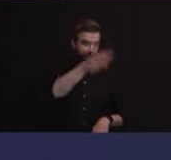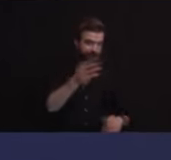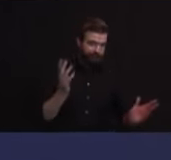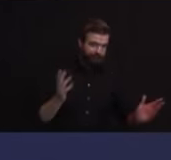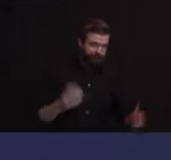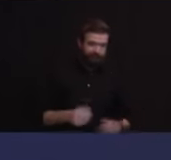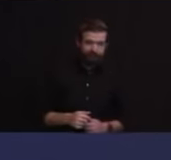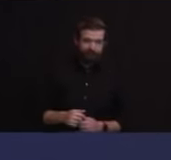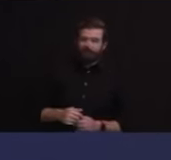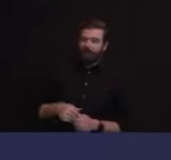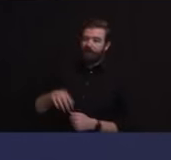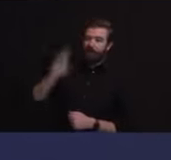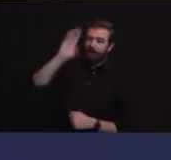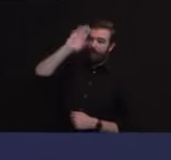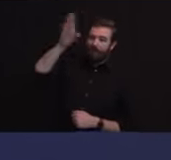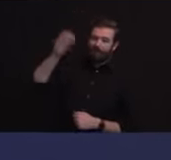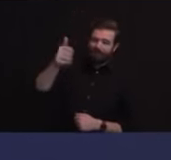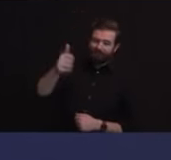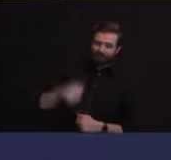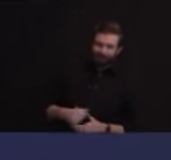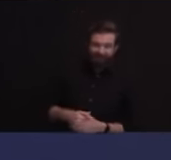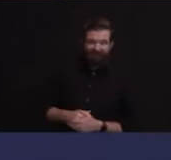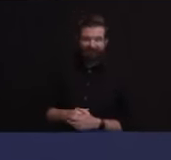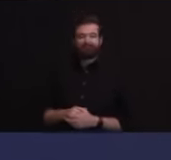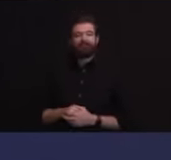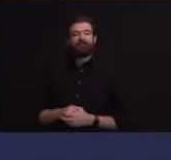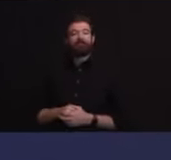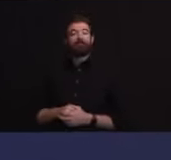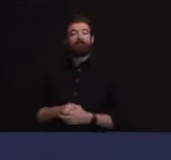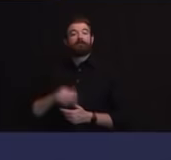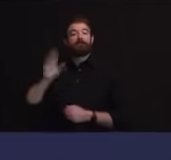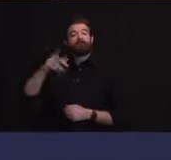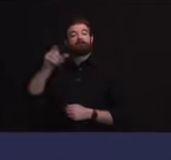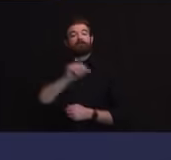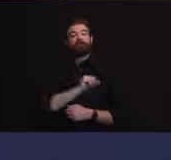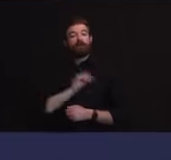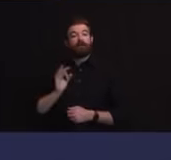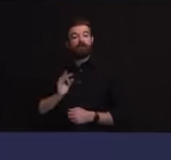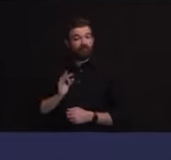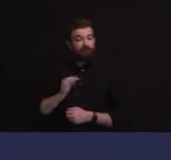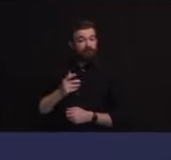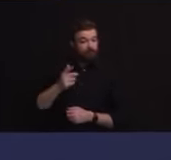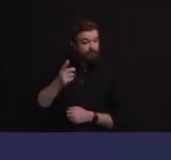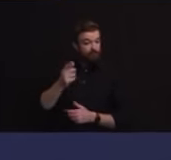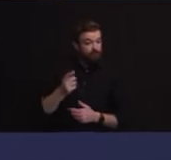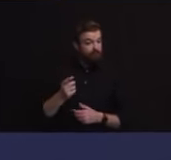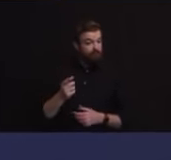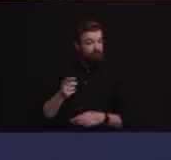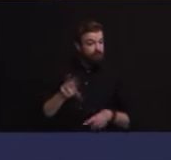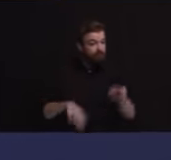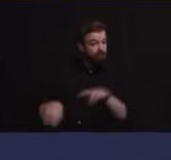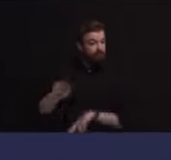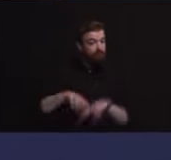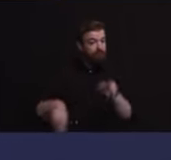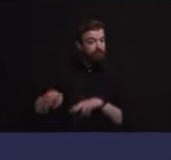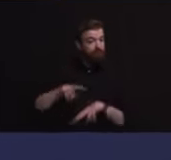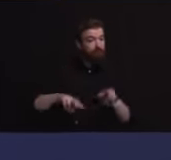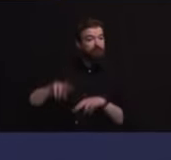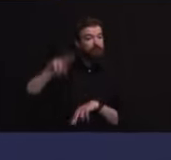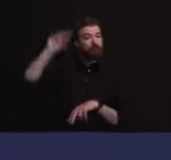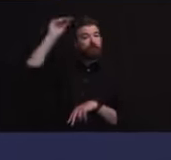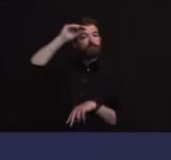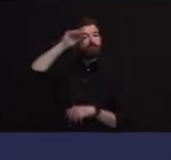Charlie. So have you or your staff reviewed any opinion polls on reopening commissioned by... I'm not hearing you